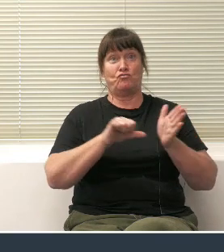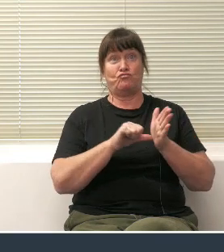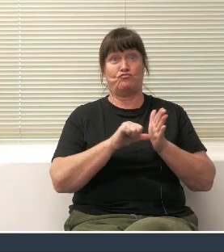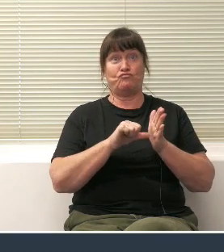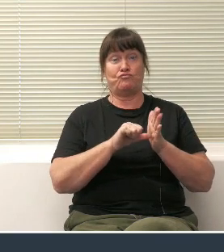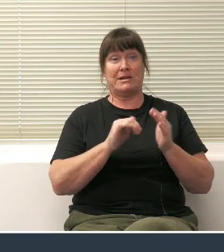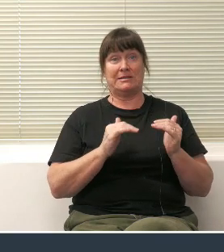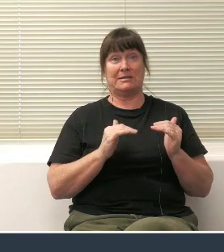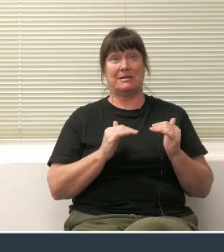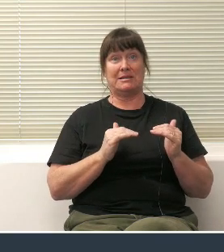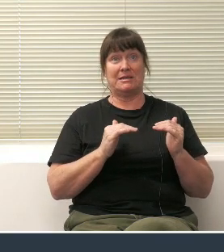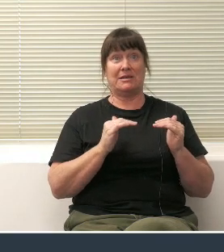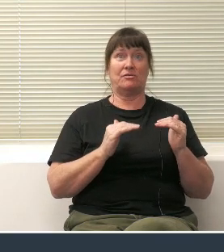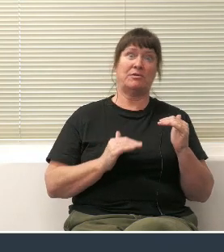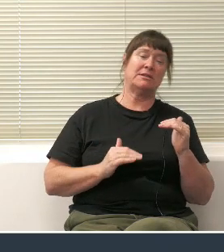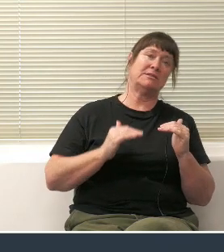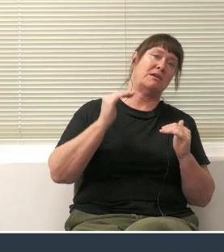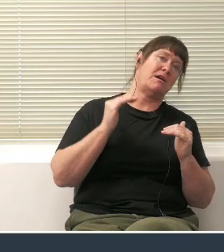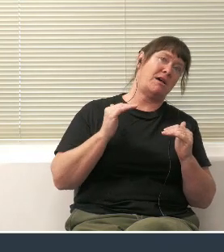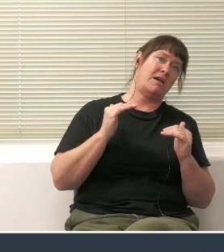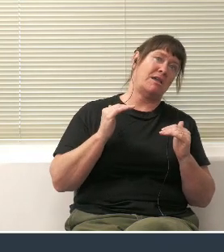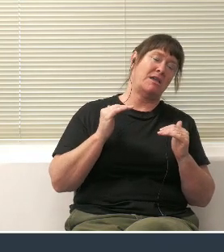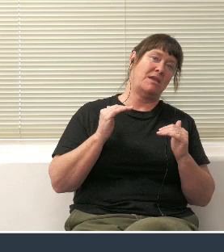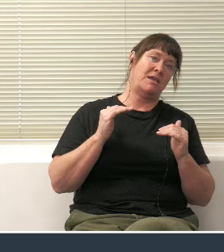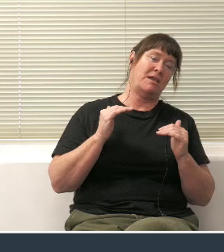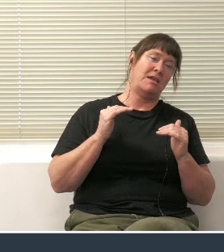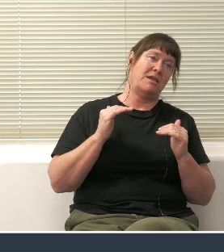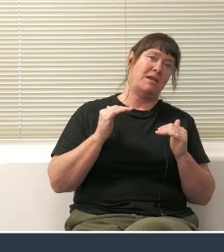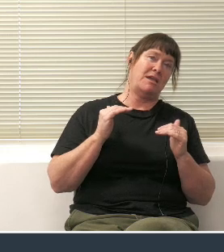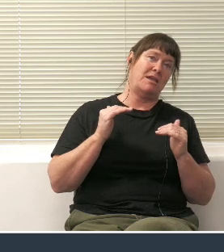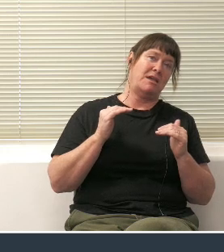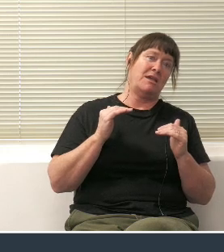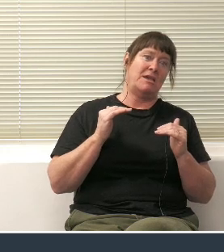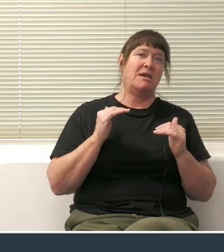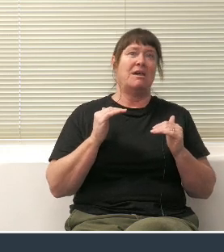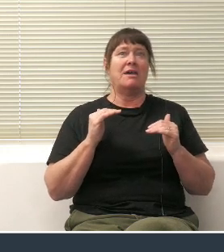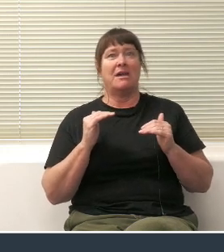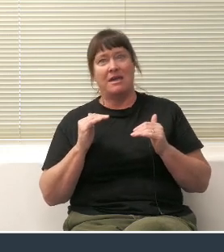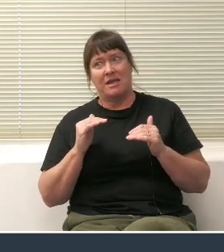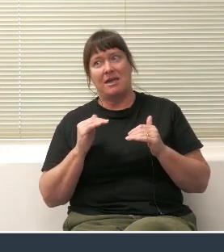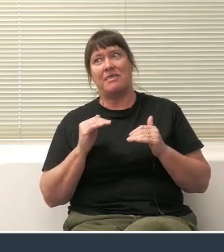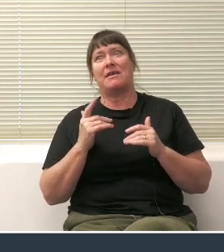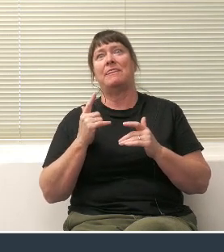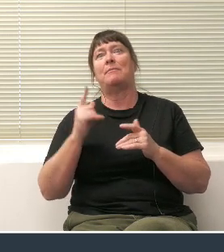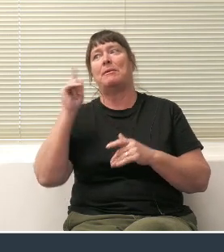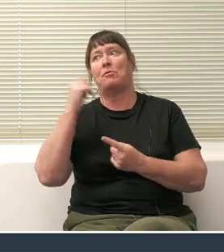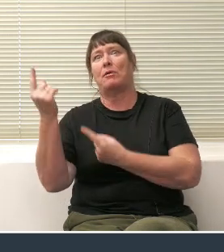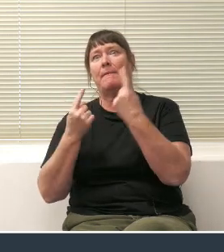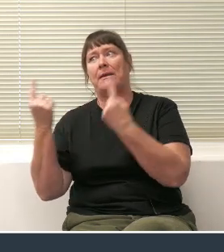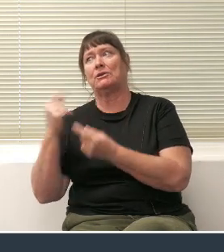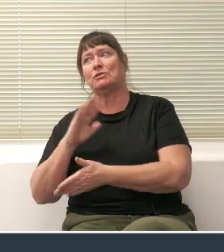increase is considerable, and that was a major theme that we have had over the last 2 days, and